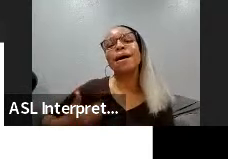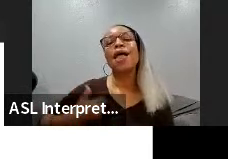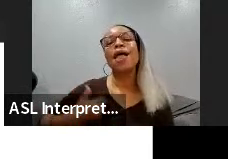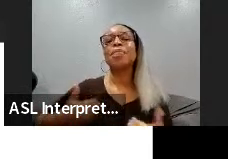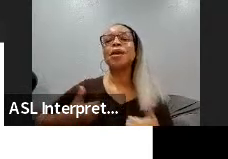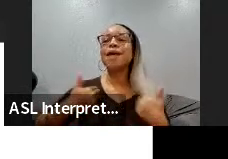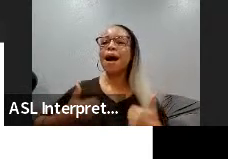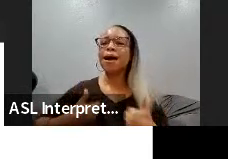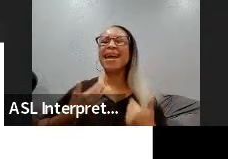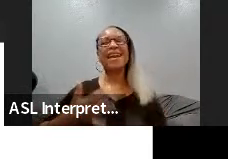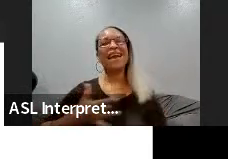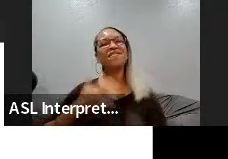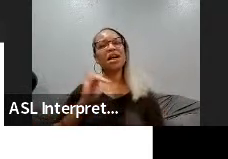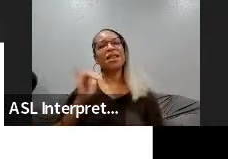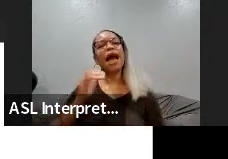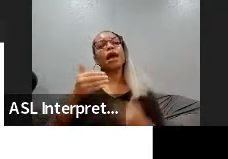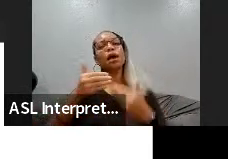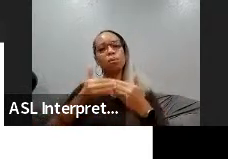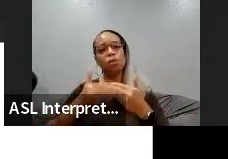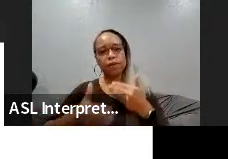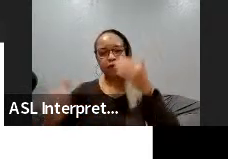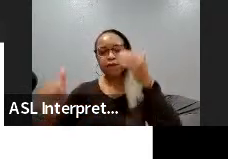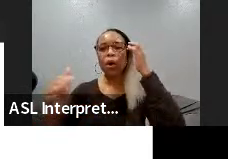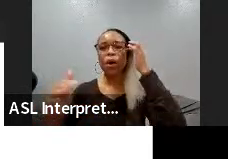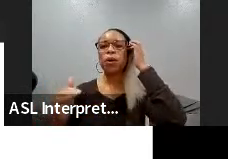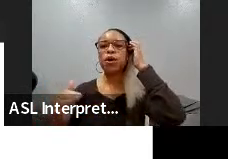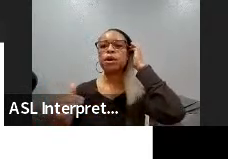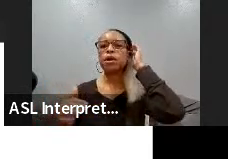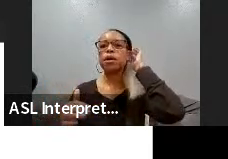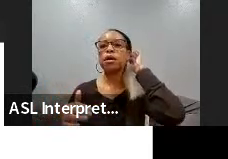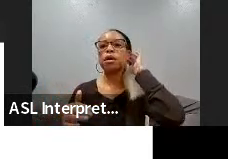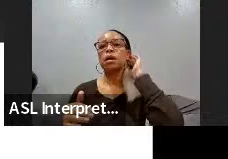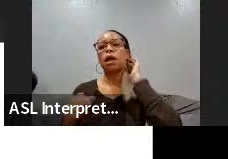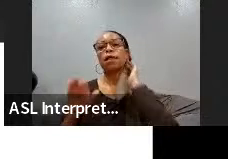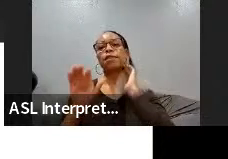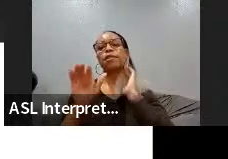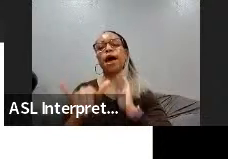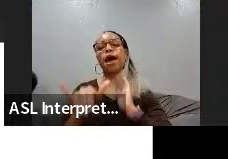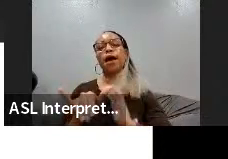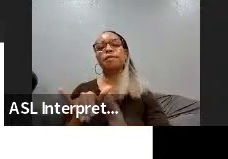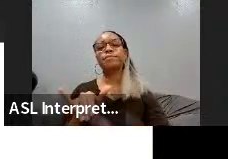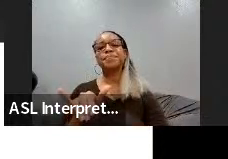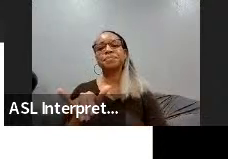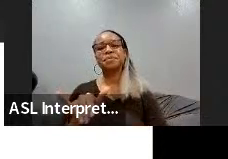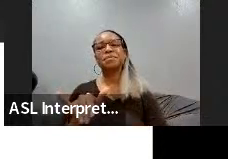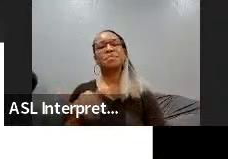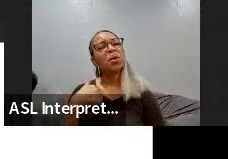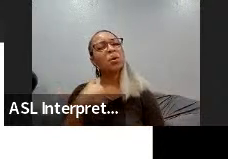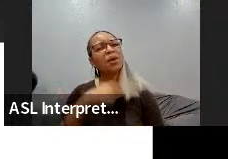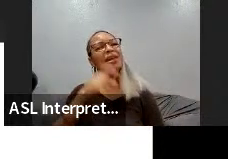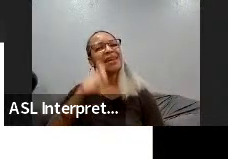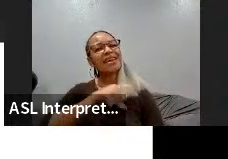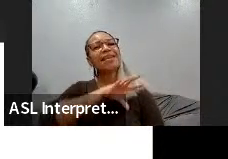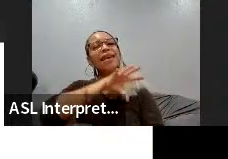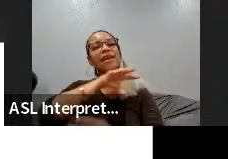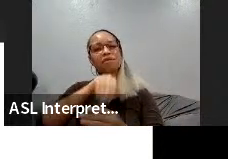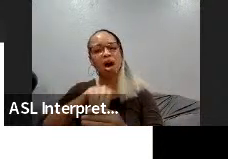like as we're moving forward, that we need to involve